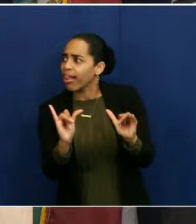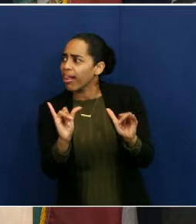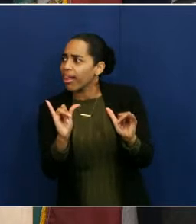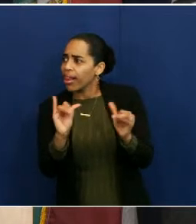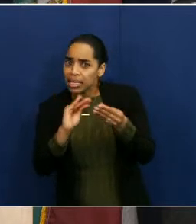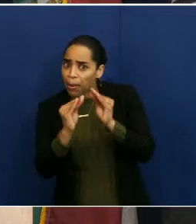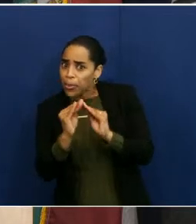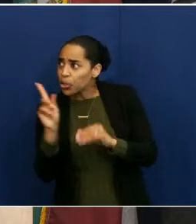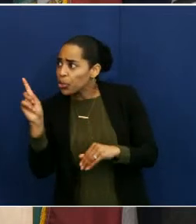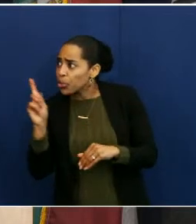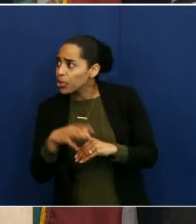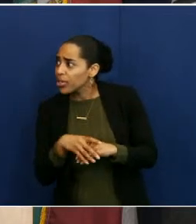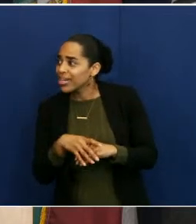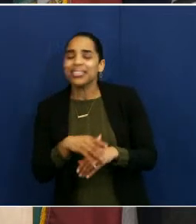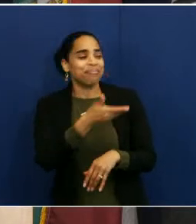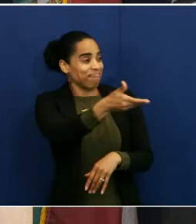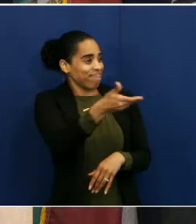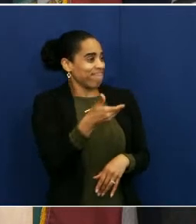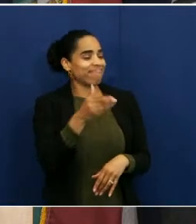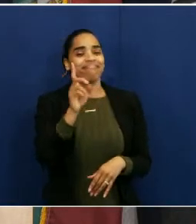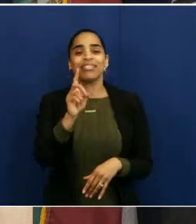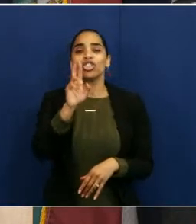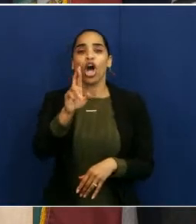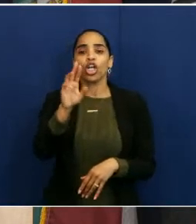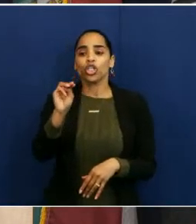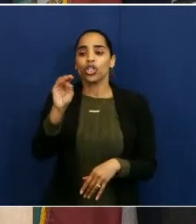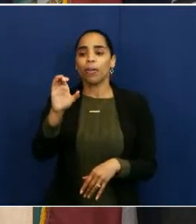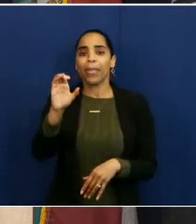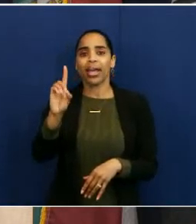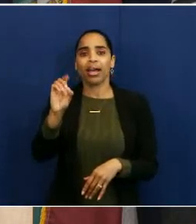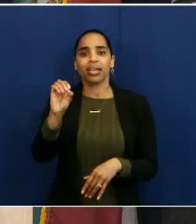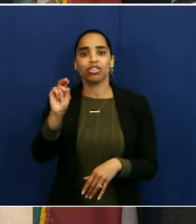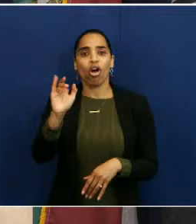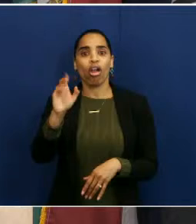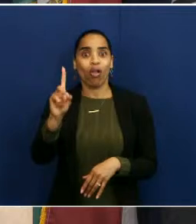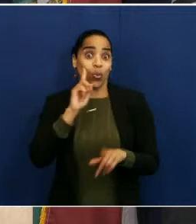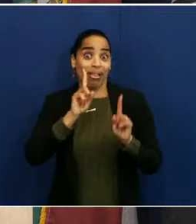We'll have Dr. McDonald take that one for you.